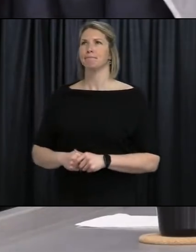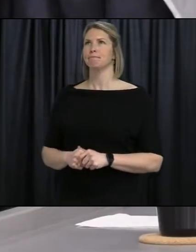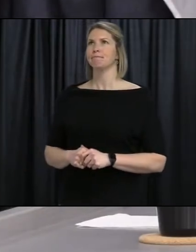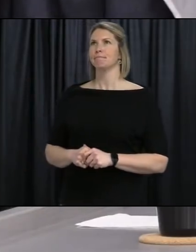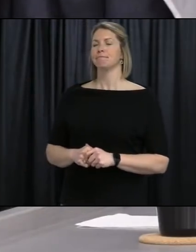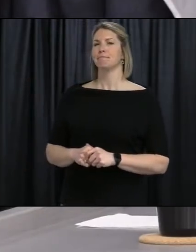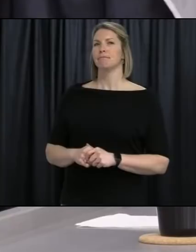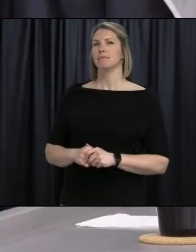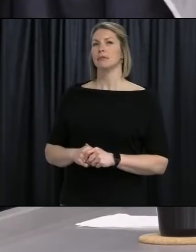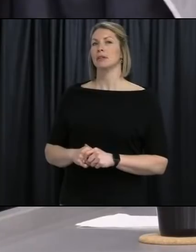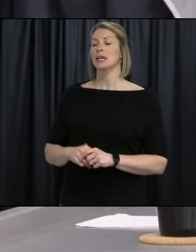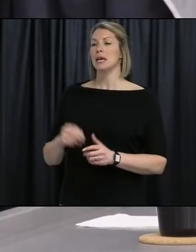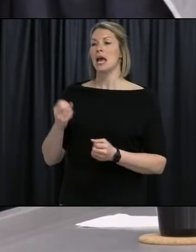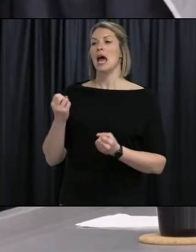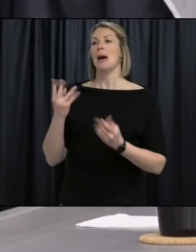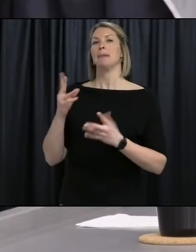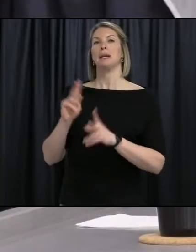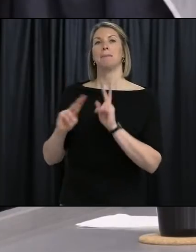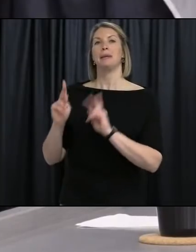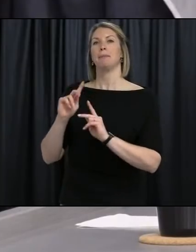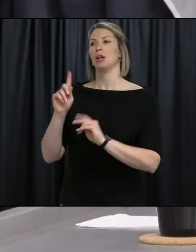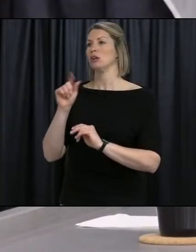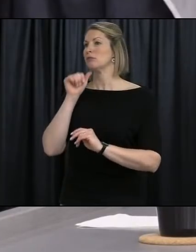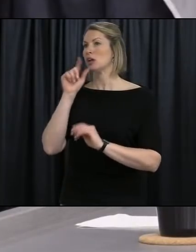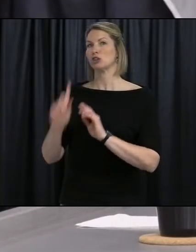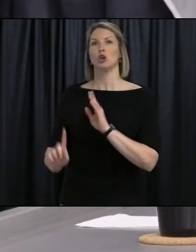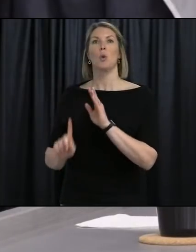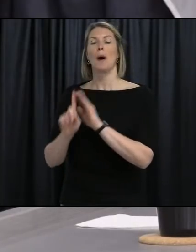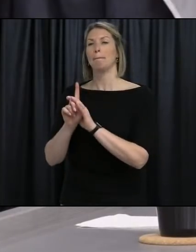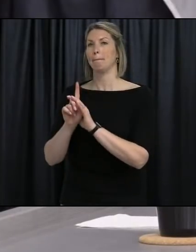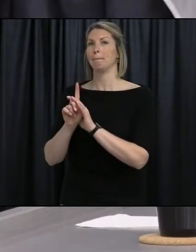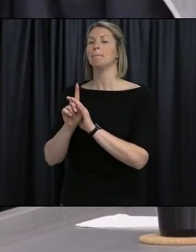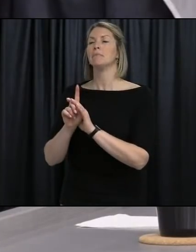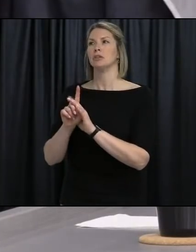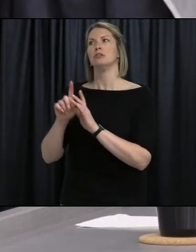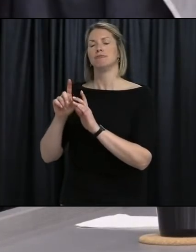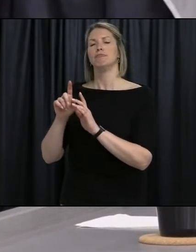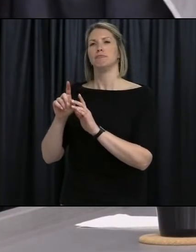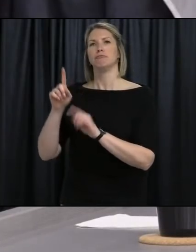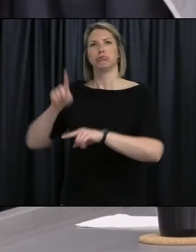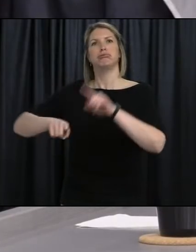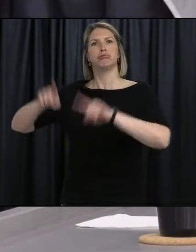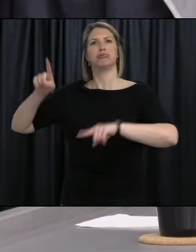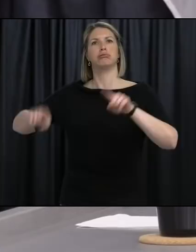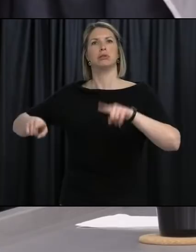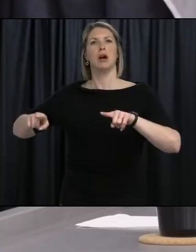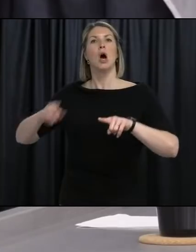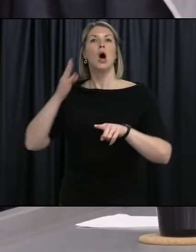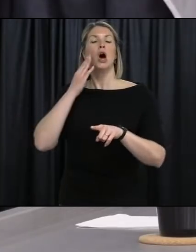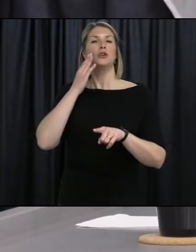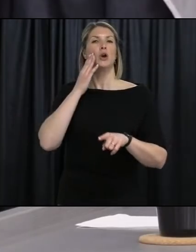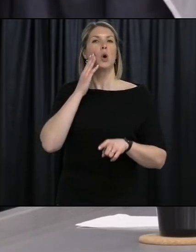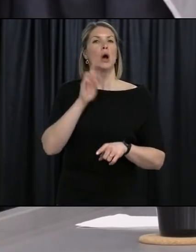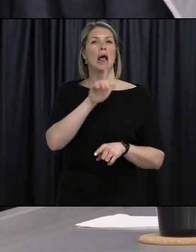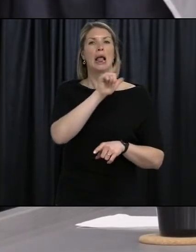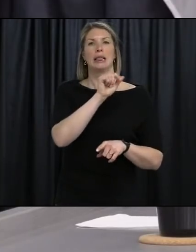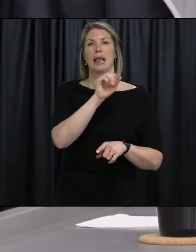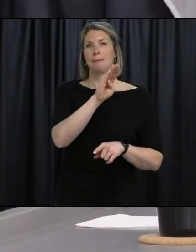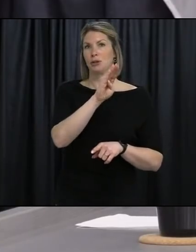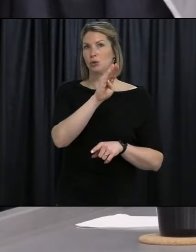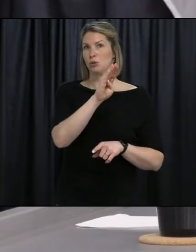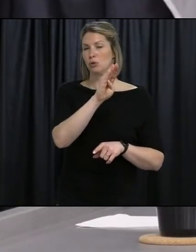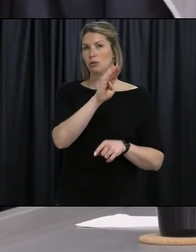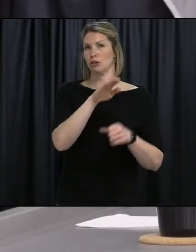is variable. I do know that Labrador Grenfell have changed their approach on the basis that they've had